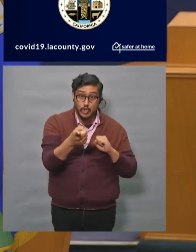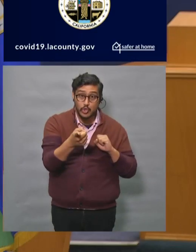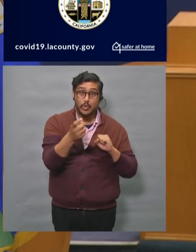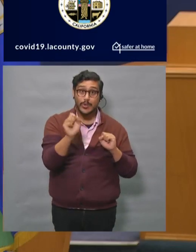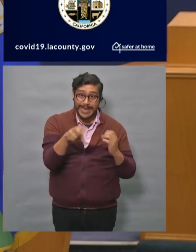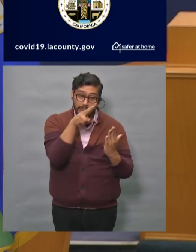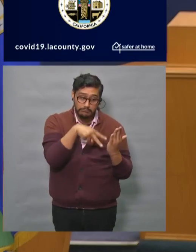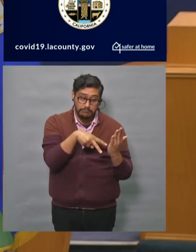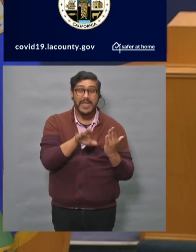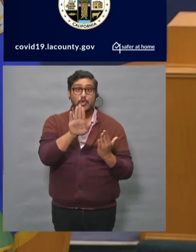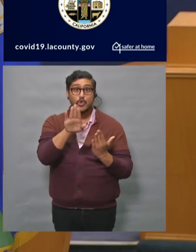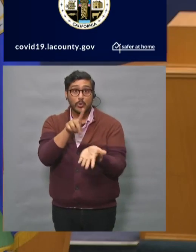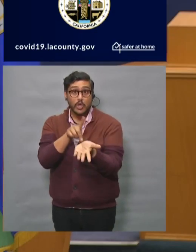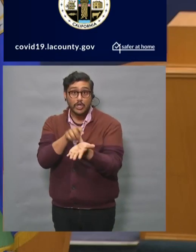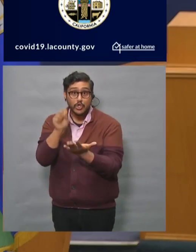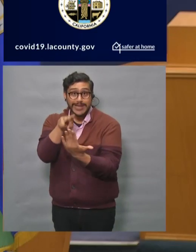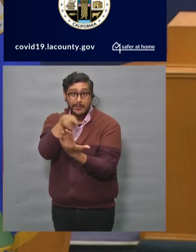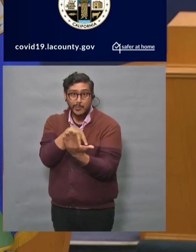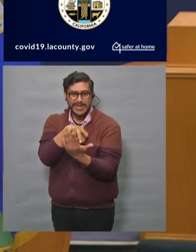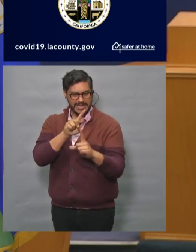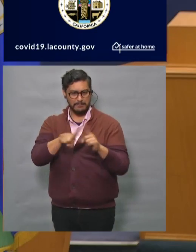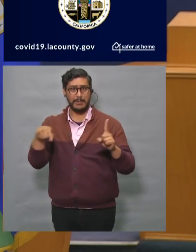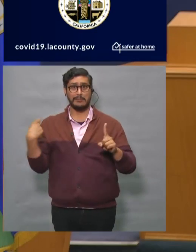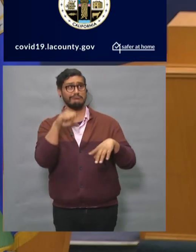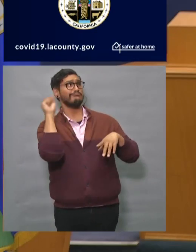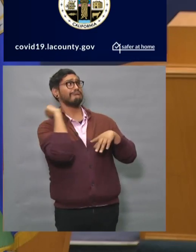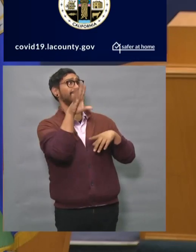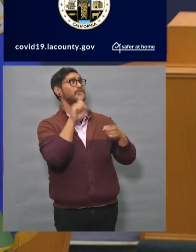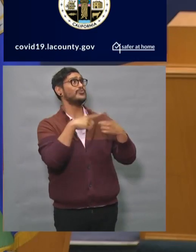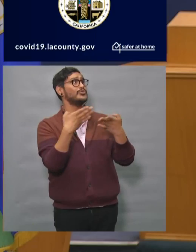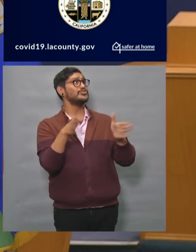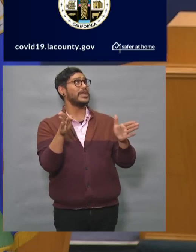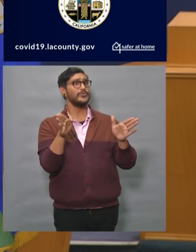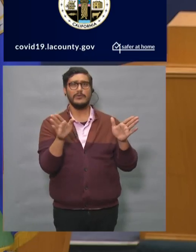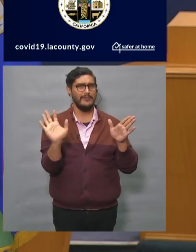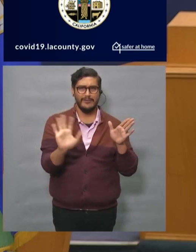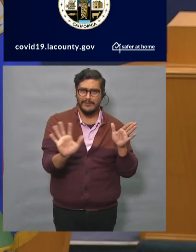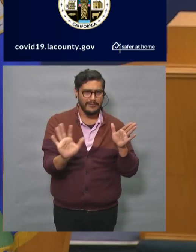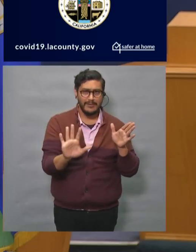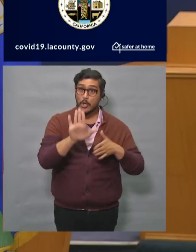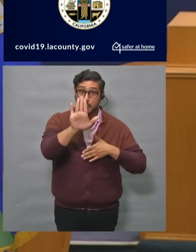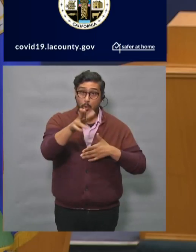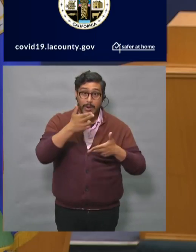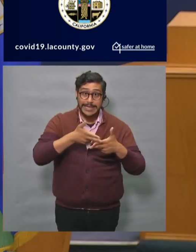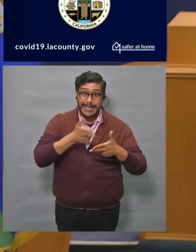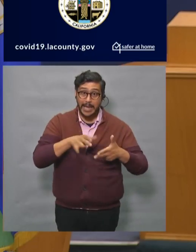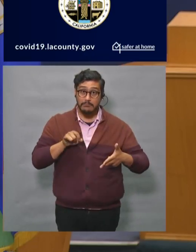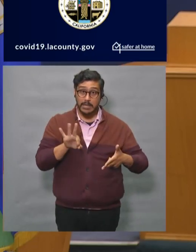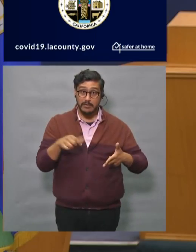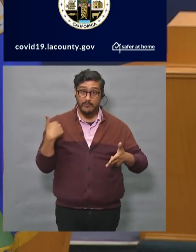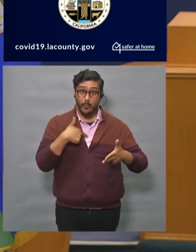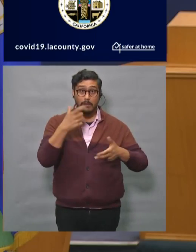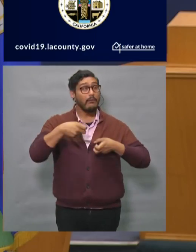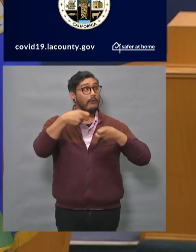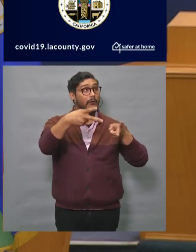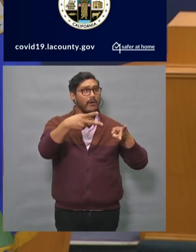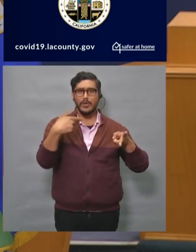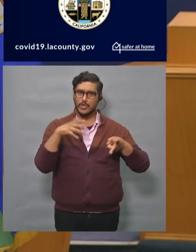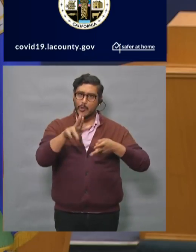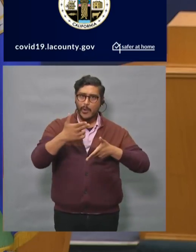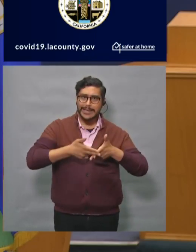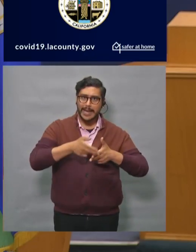but it never gets released to the general public, and your names are always stripped off of the information that comes to us at the public health department